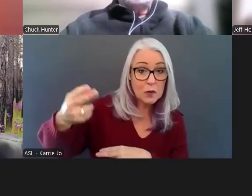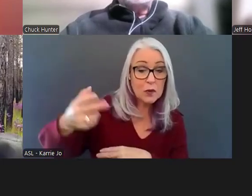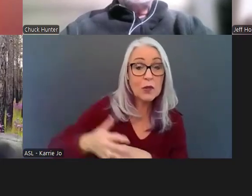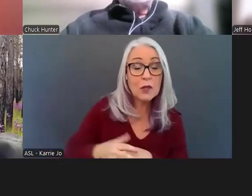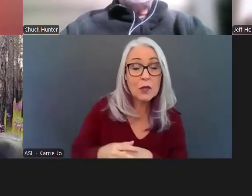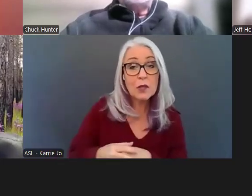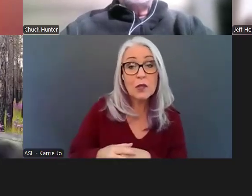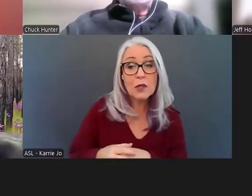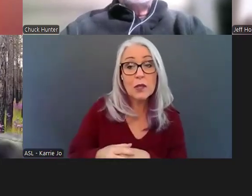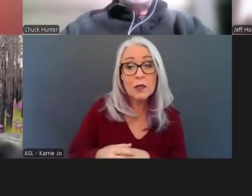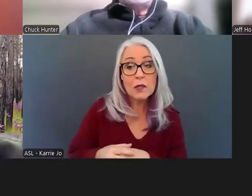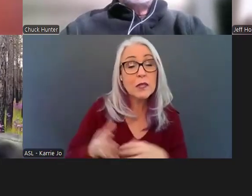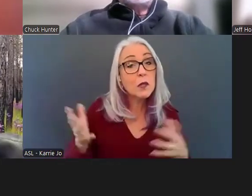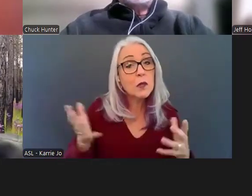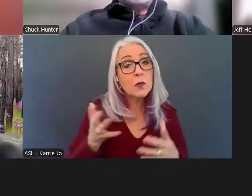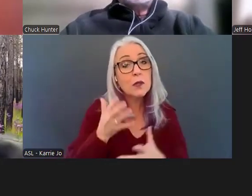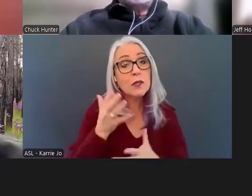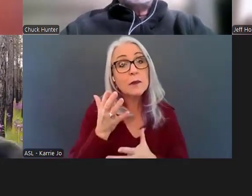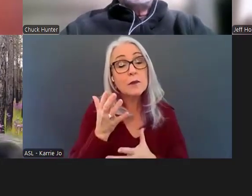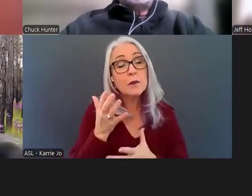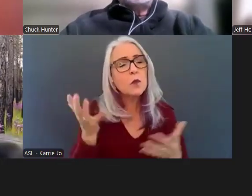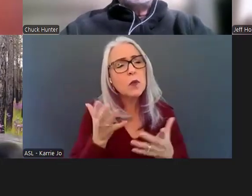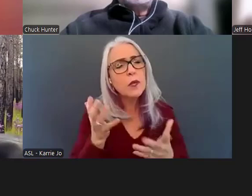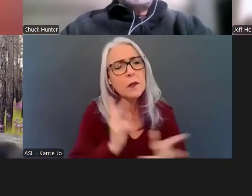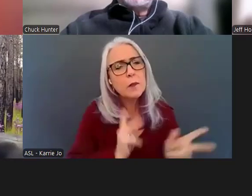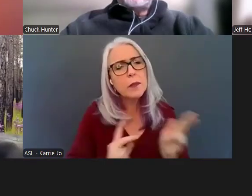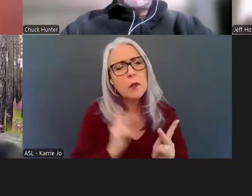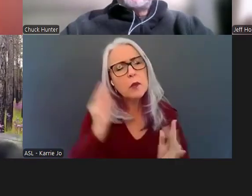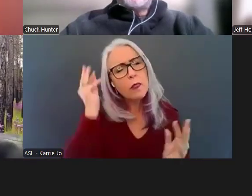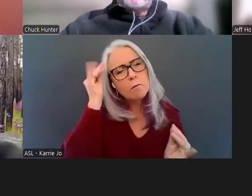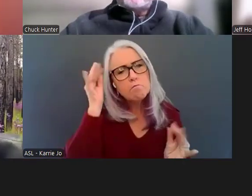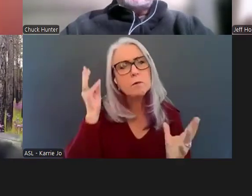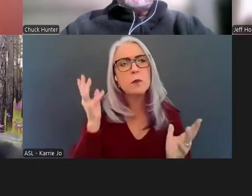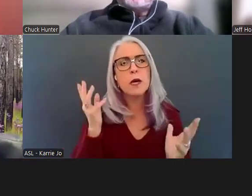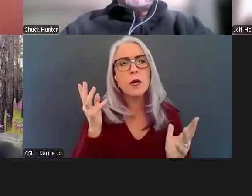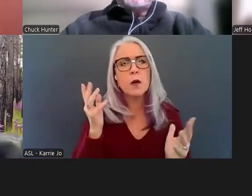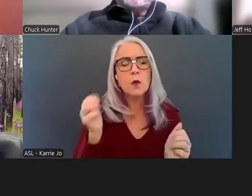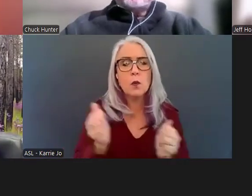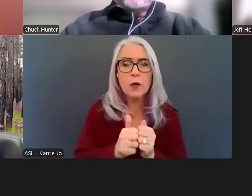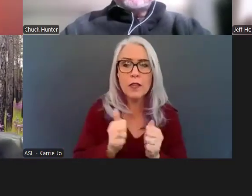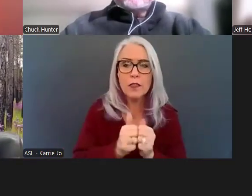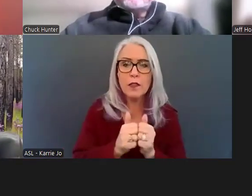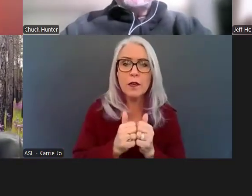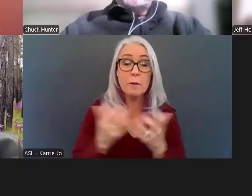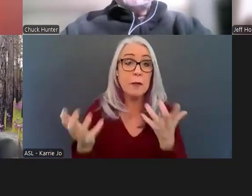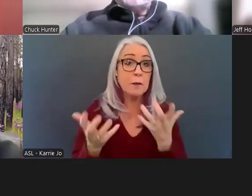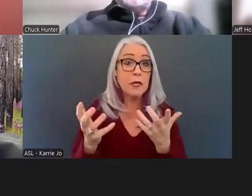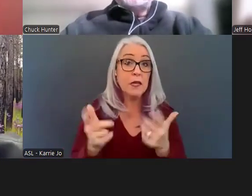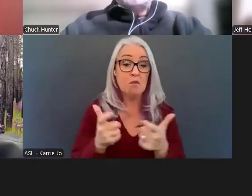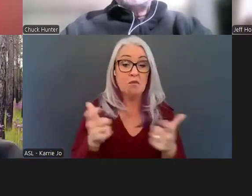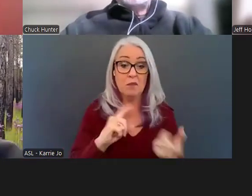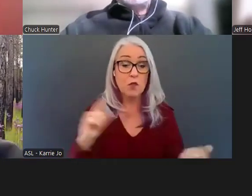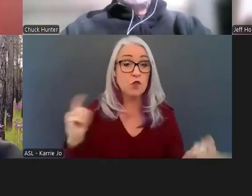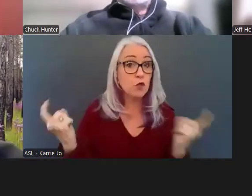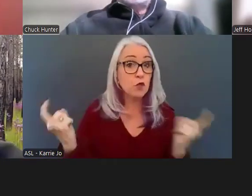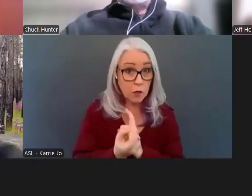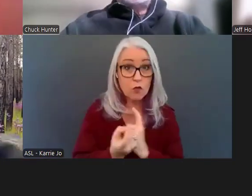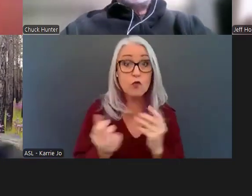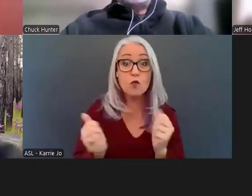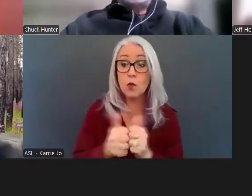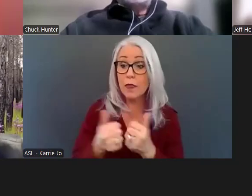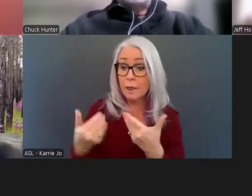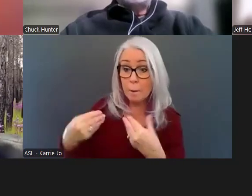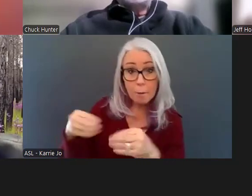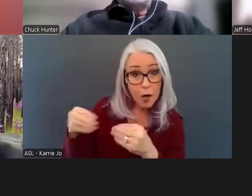what are folks thinking about in terms of downturns in or changes in wood markets and how that